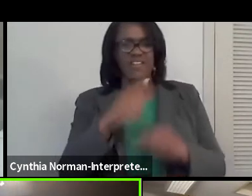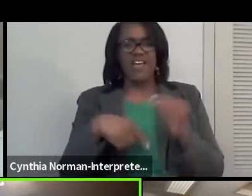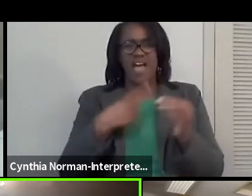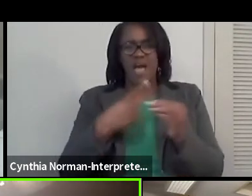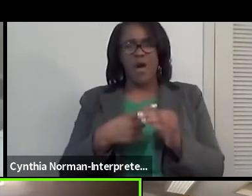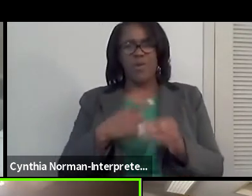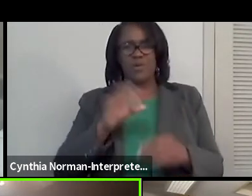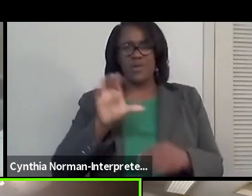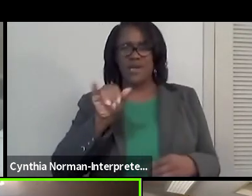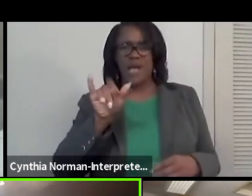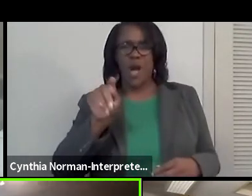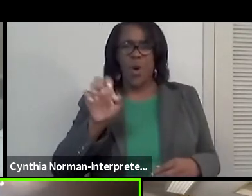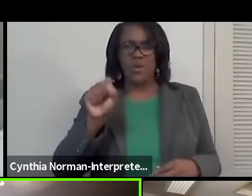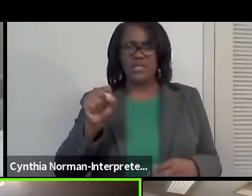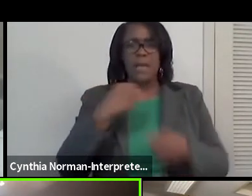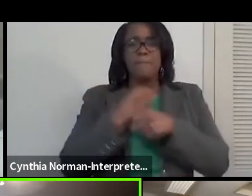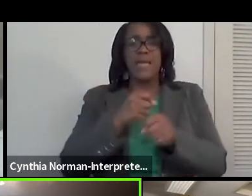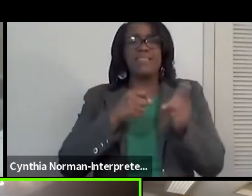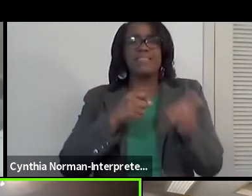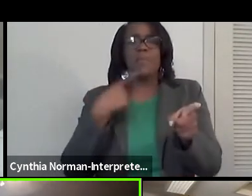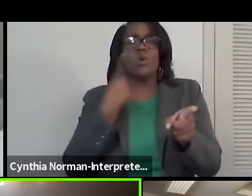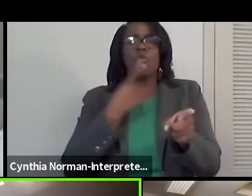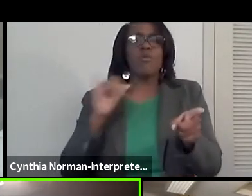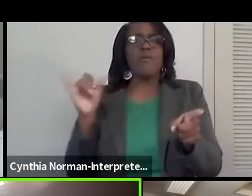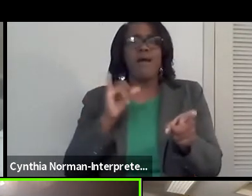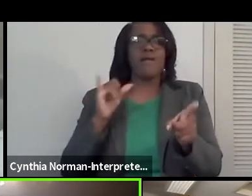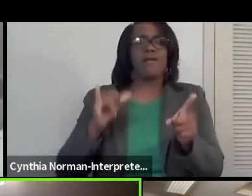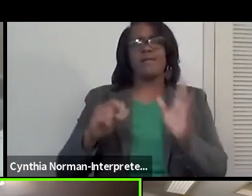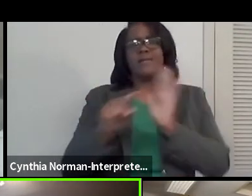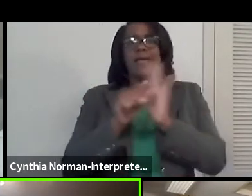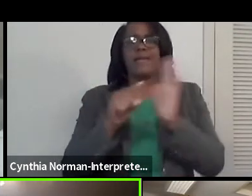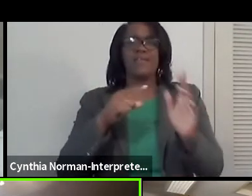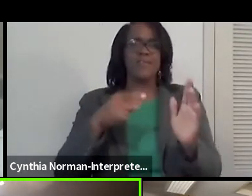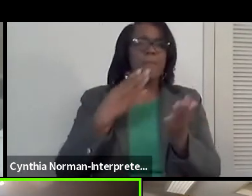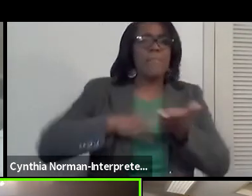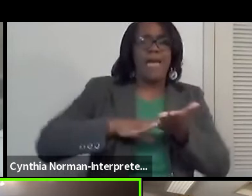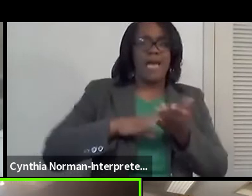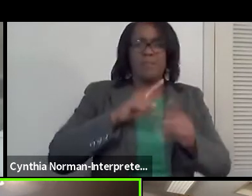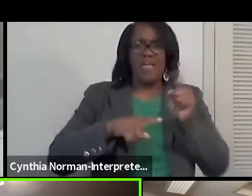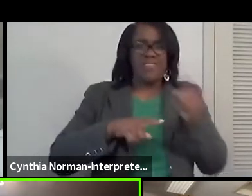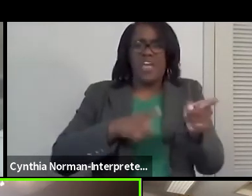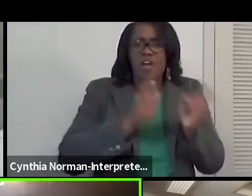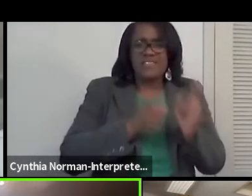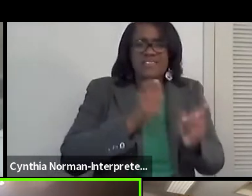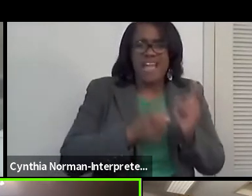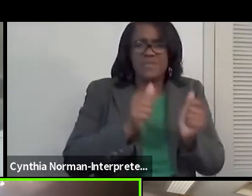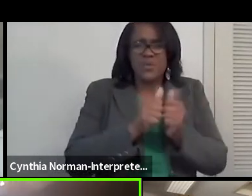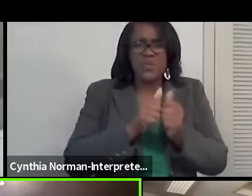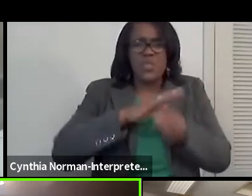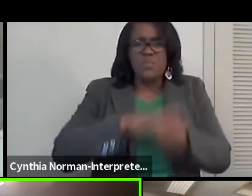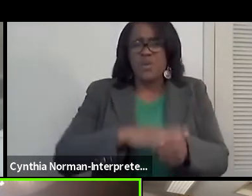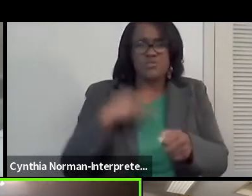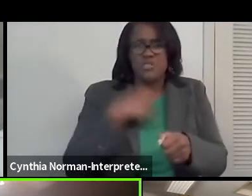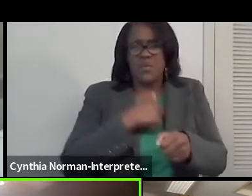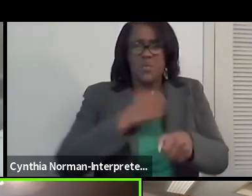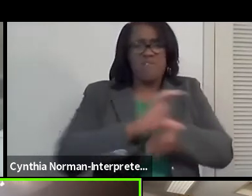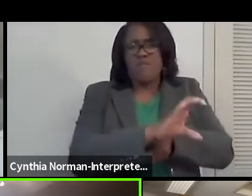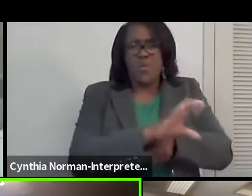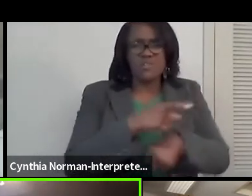of coyotes. And even though they're just persisting in the way that they do naturally, and they're doing the best that they can with the pressures that we've imposed upon